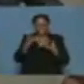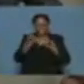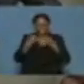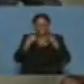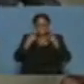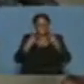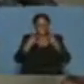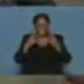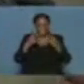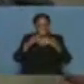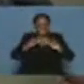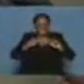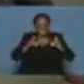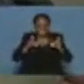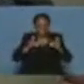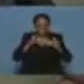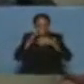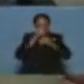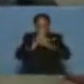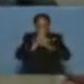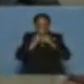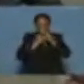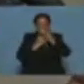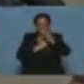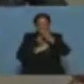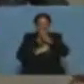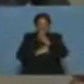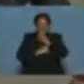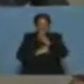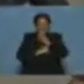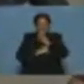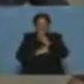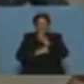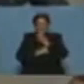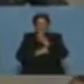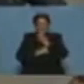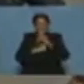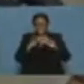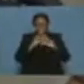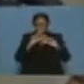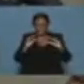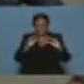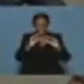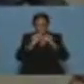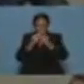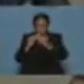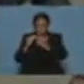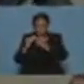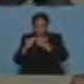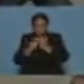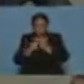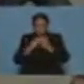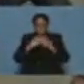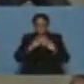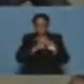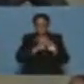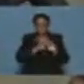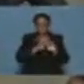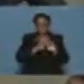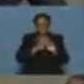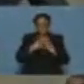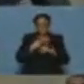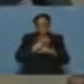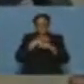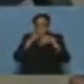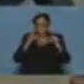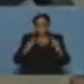the maximum support of multilateral partners so that we can